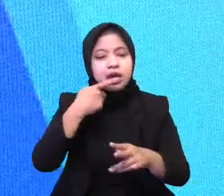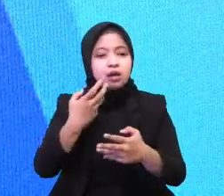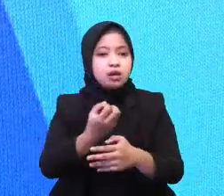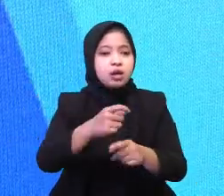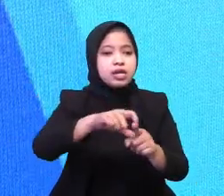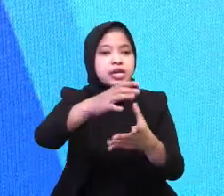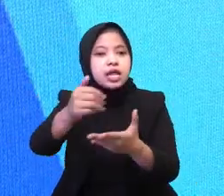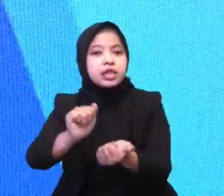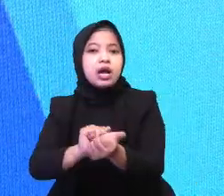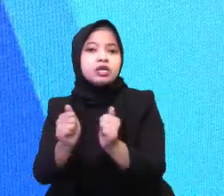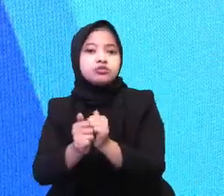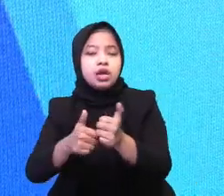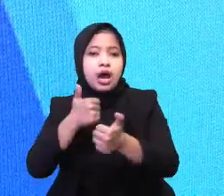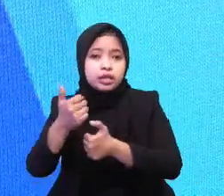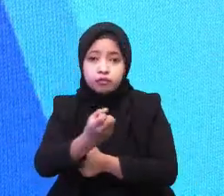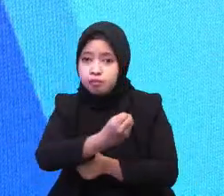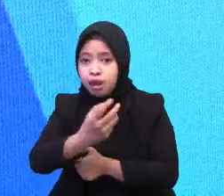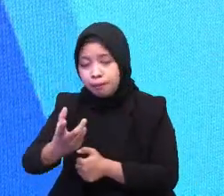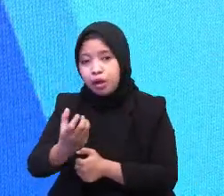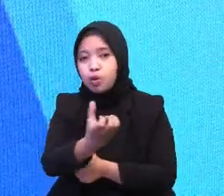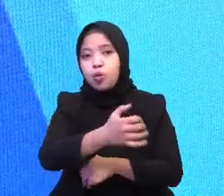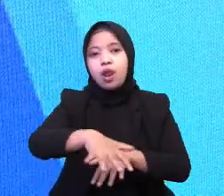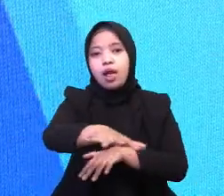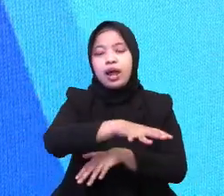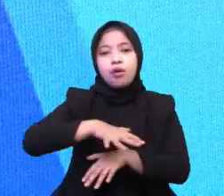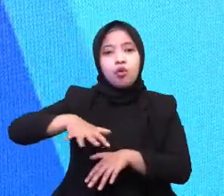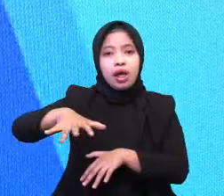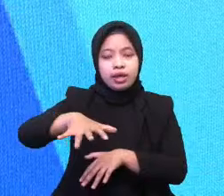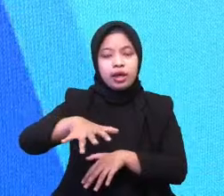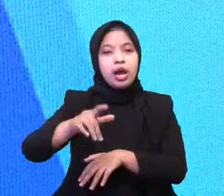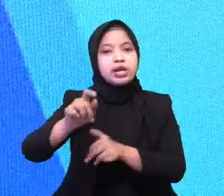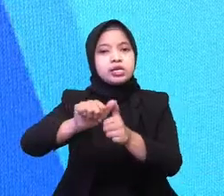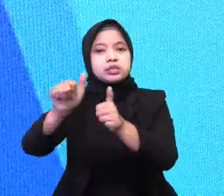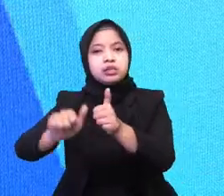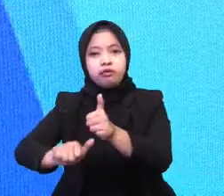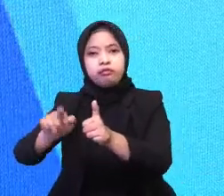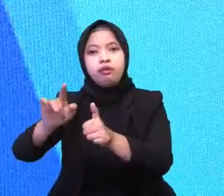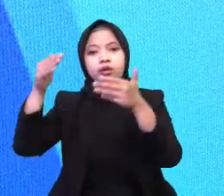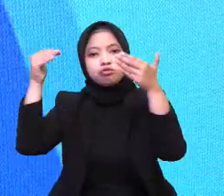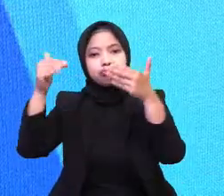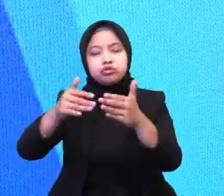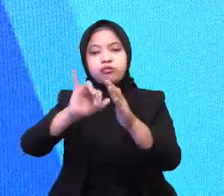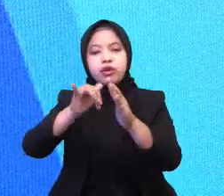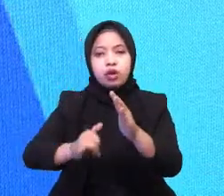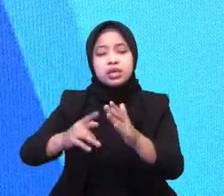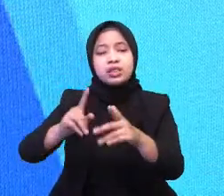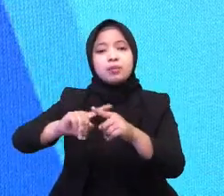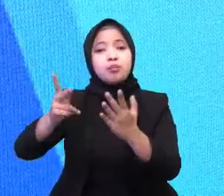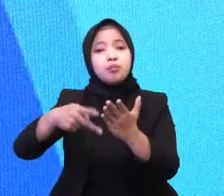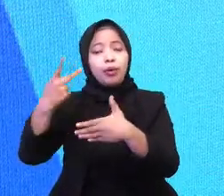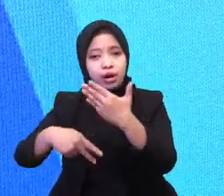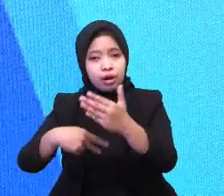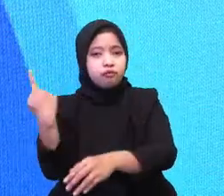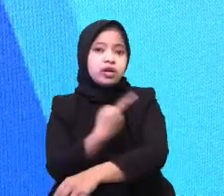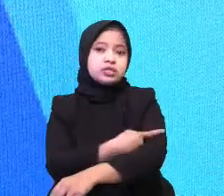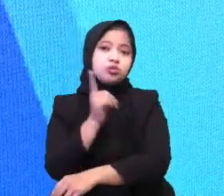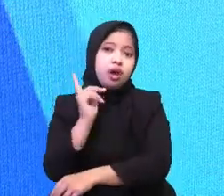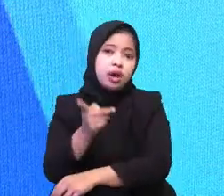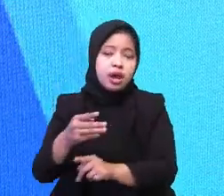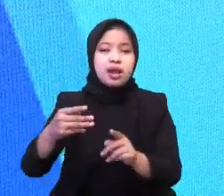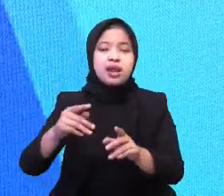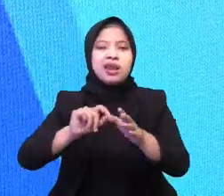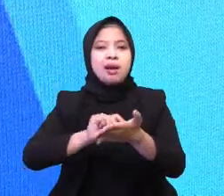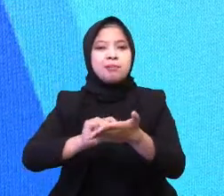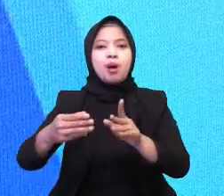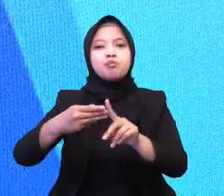number, each region's vaccinations coverage, including booster in priority to vulnerable